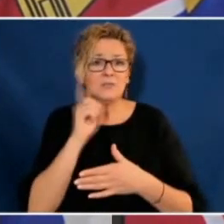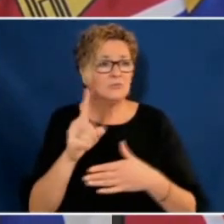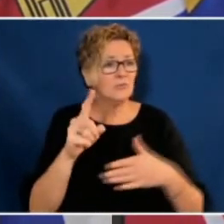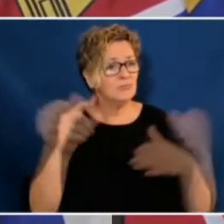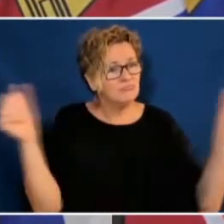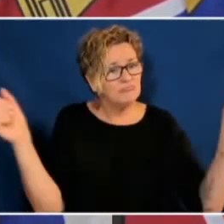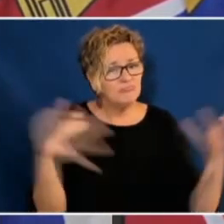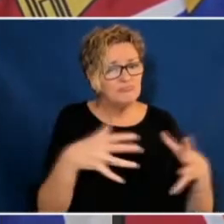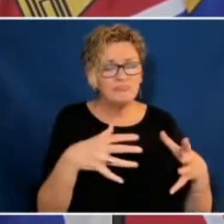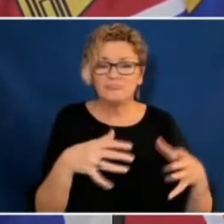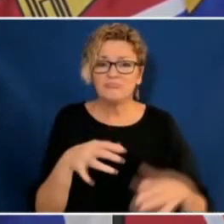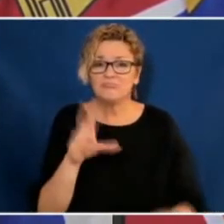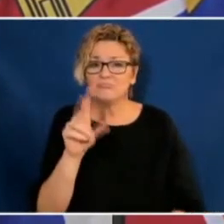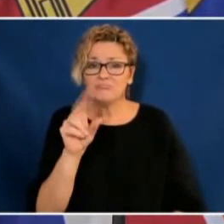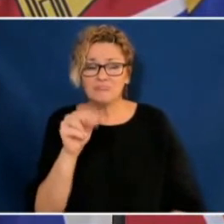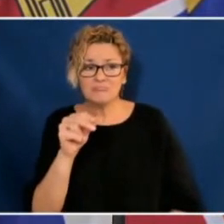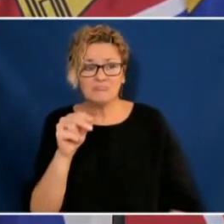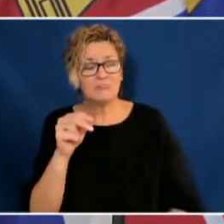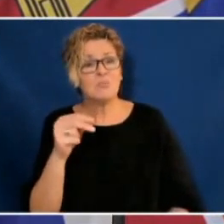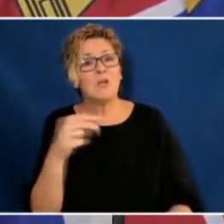hospitalizations, and outbreaks, which you can find at